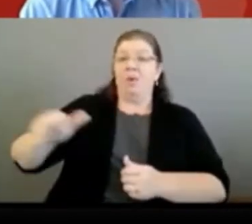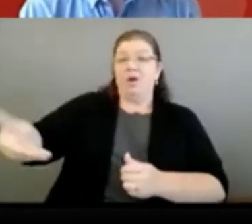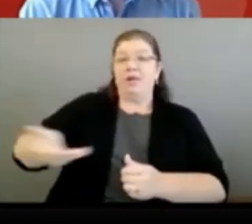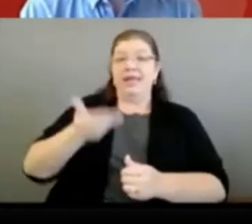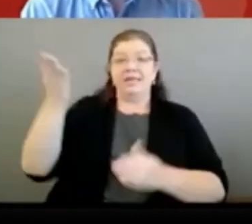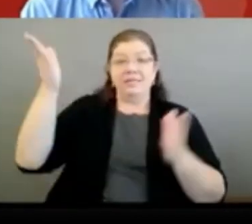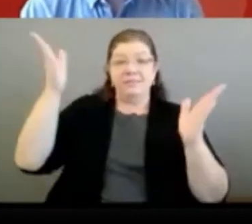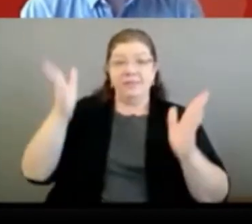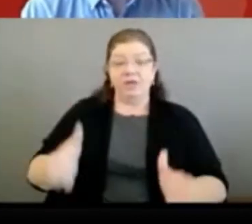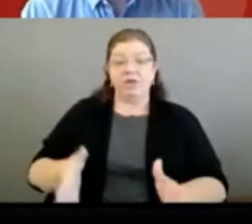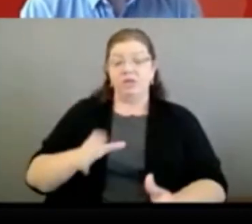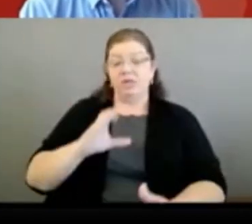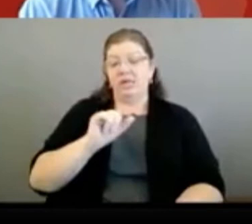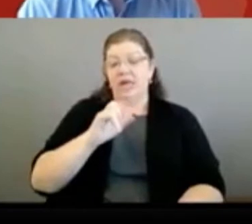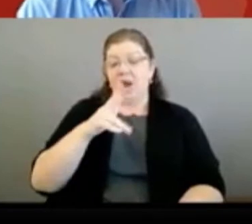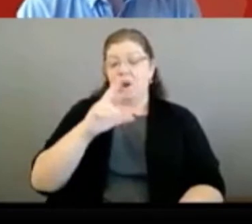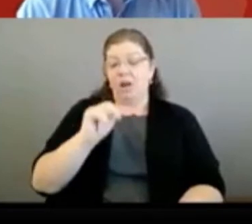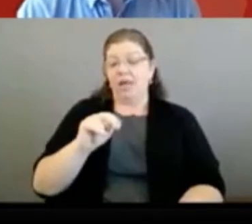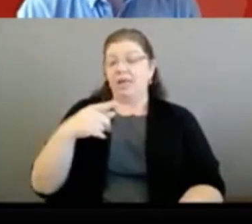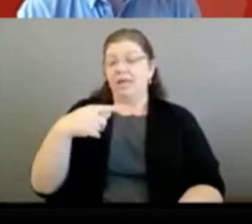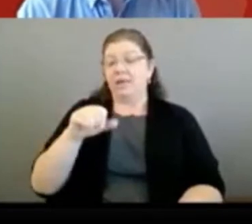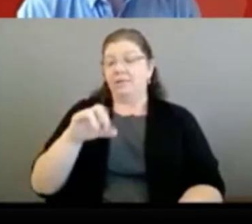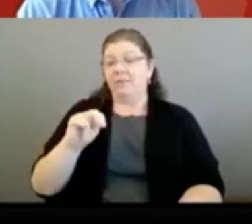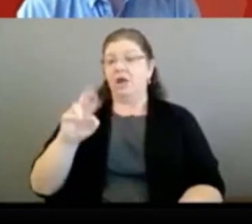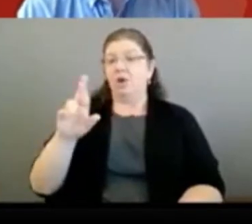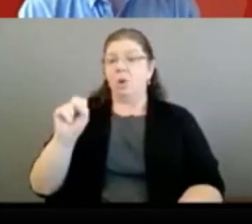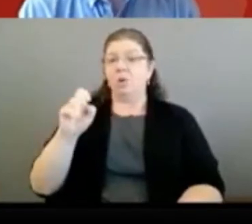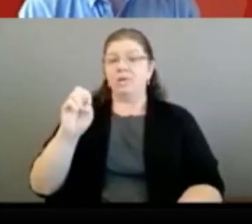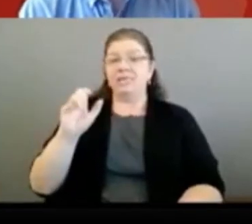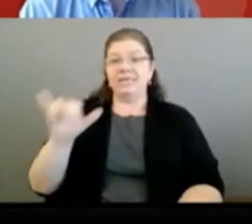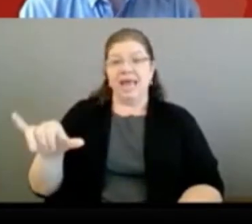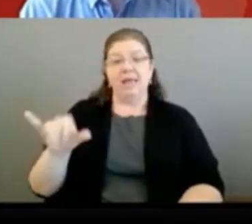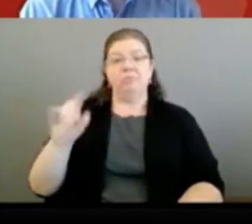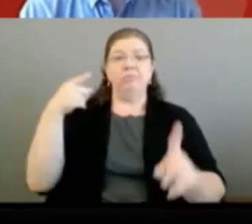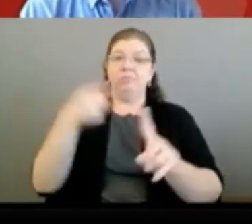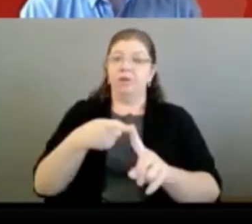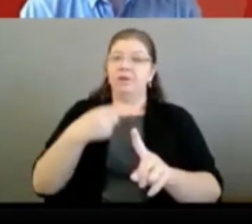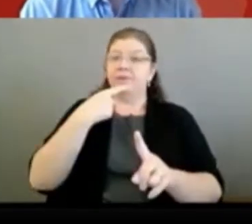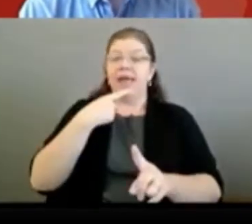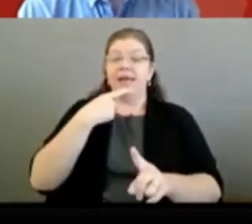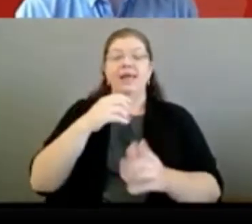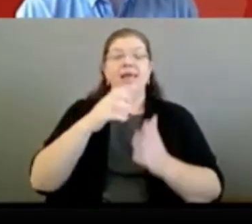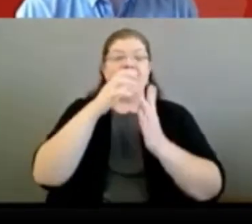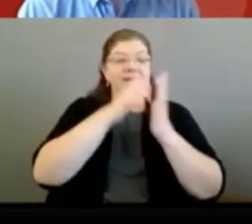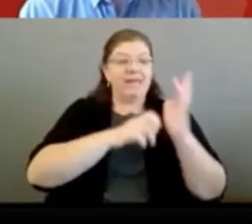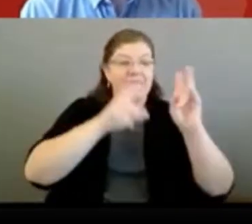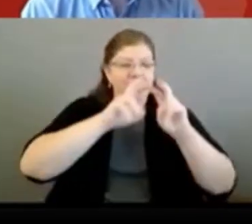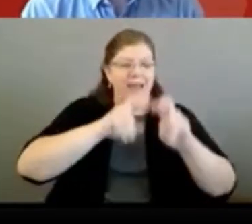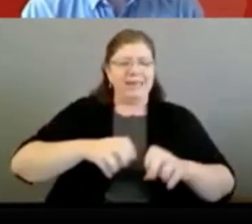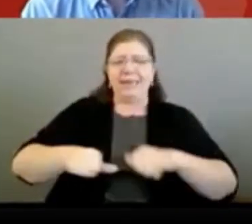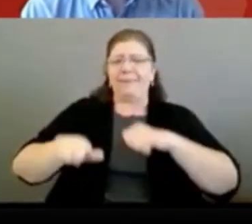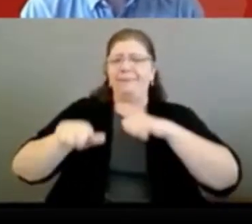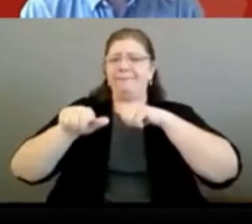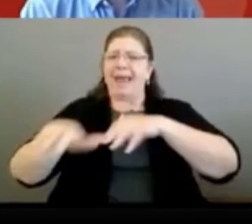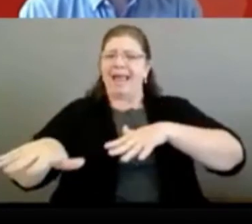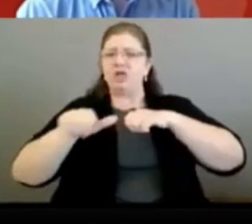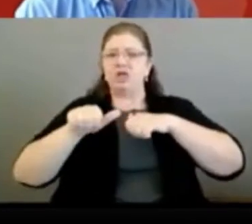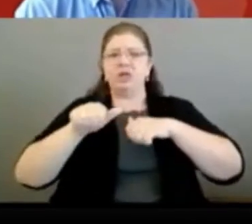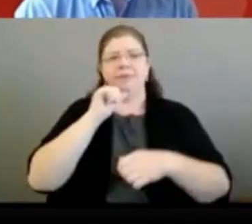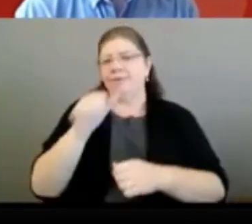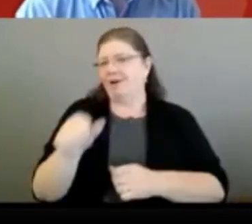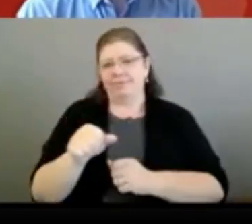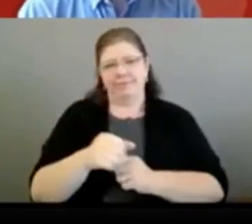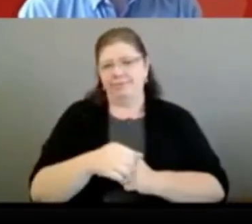speakers, Carolyn Penrose, had explicitly stated that text mining is not magic. It is not going